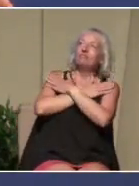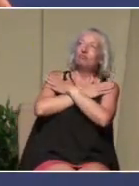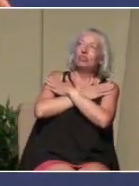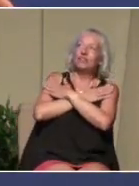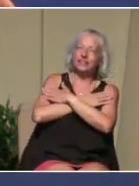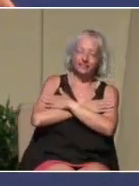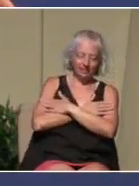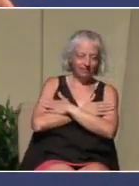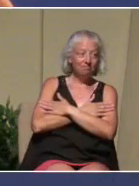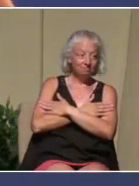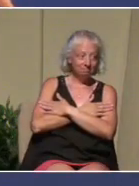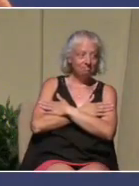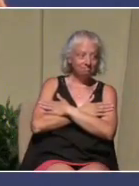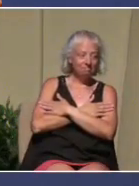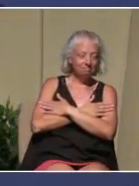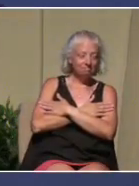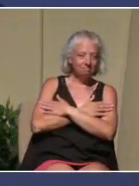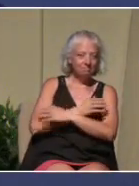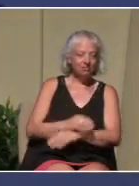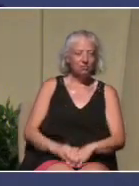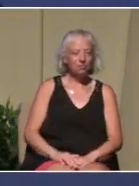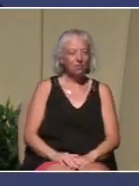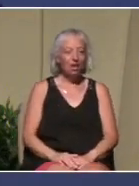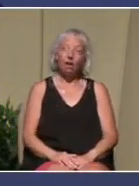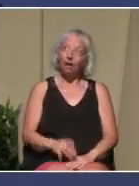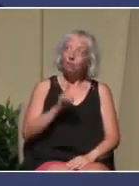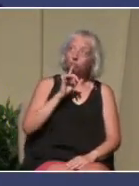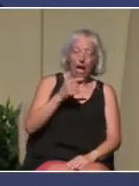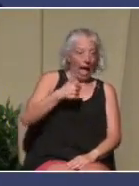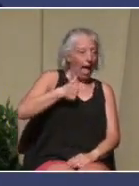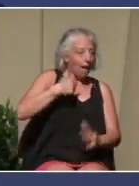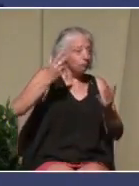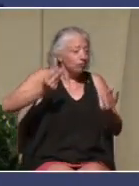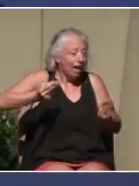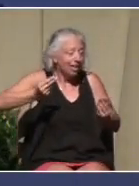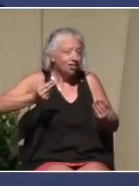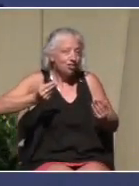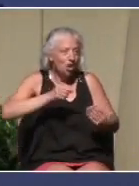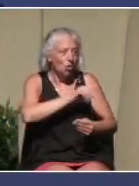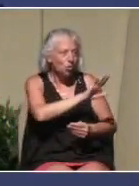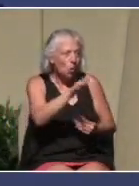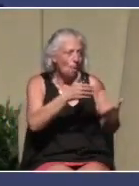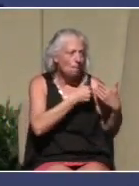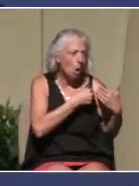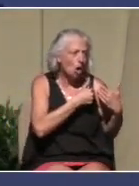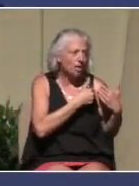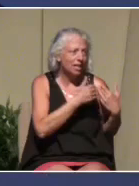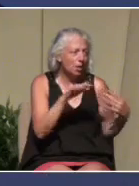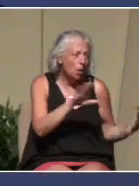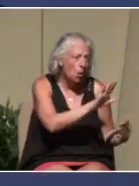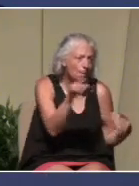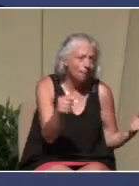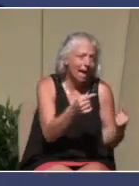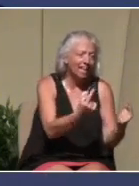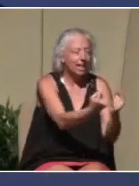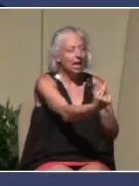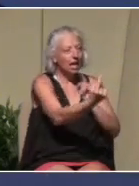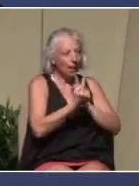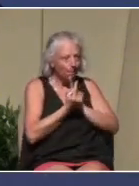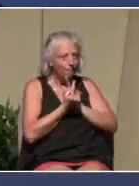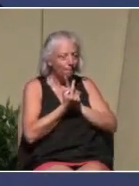soul. I am truly gentle. You come to me with your burdens, you come to me with your pain, and you will